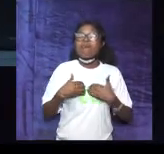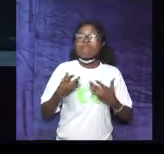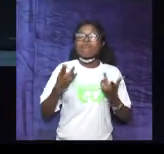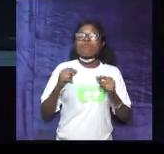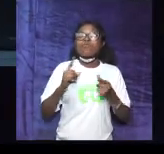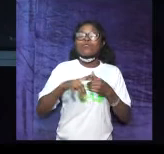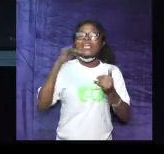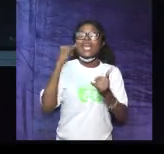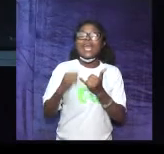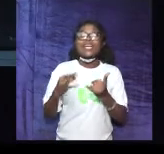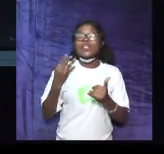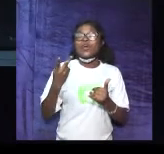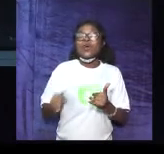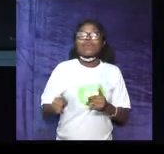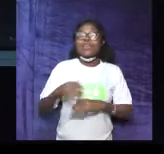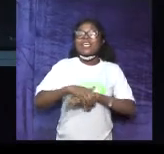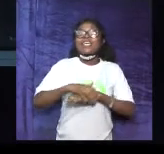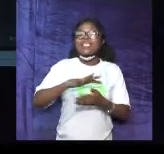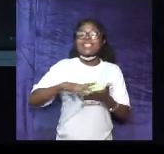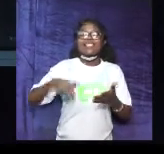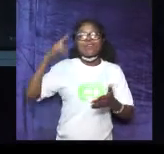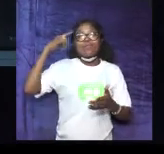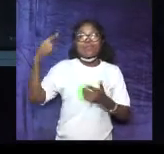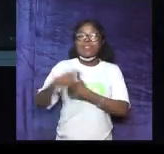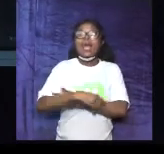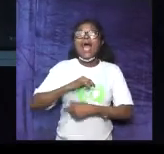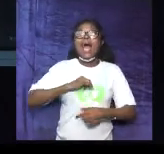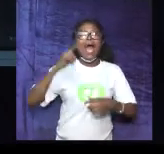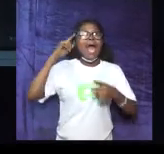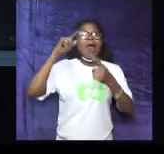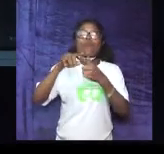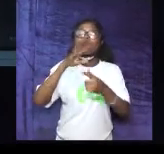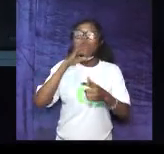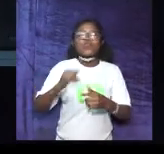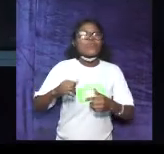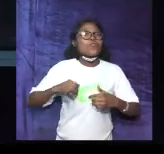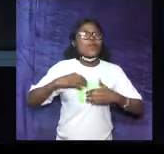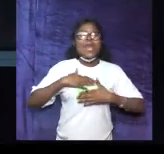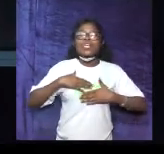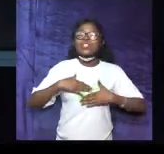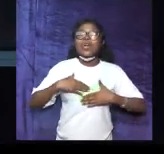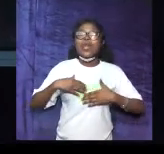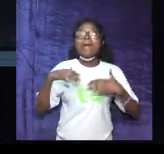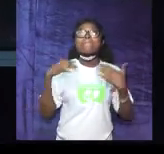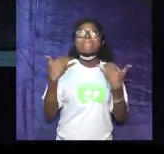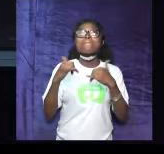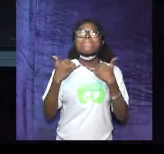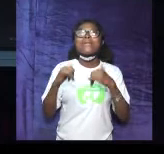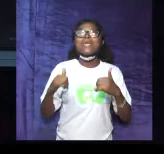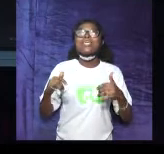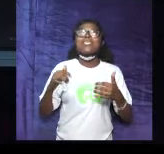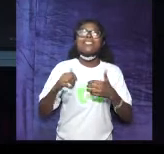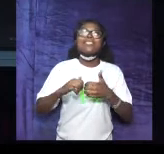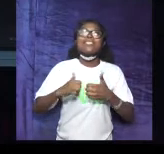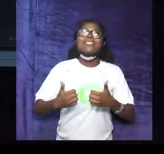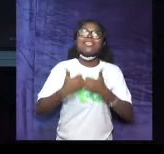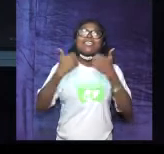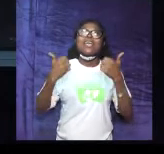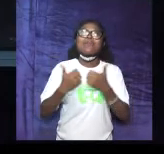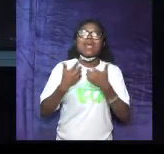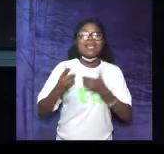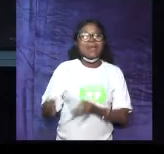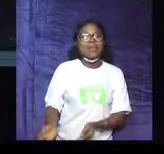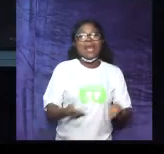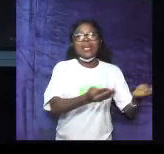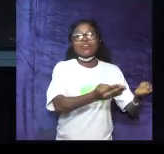We have come to the end of the English Studies lesson for today. I hope you enjoyed playing the game. Let me hand you over now